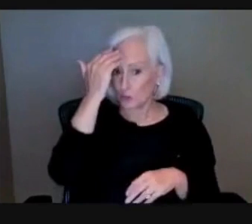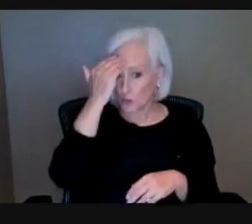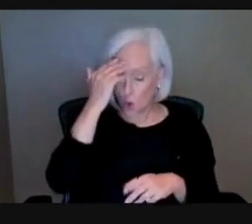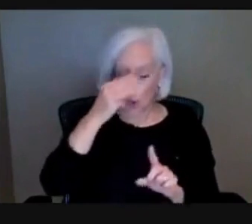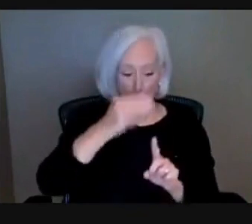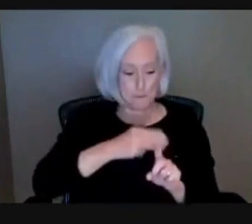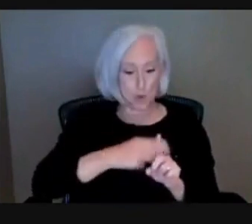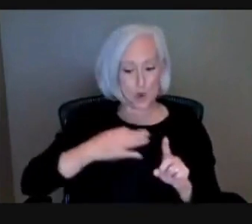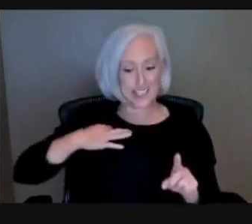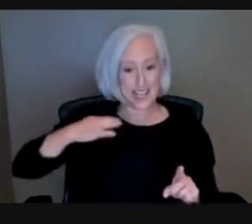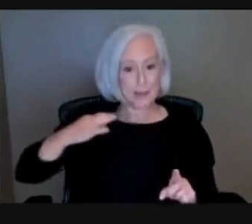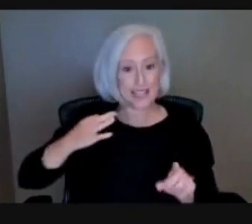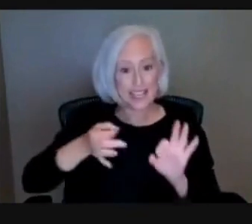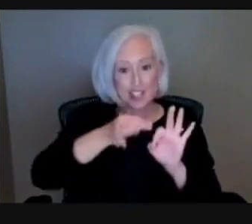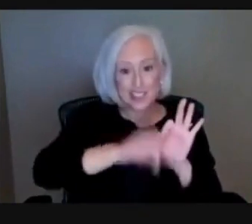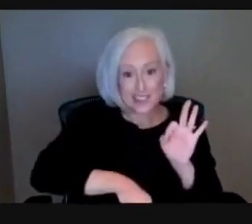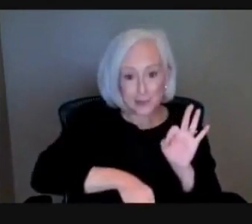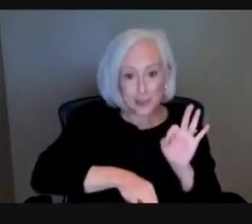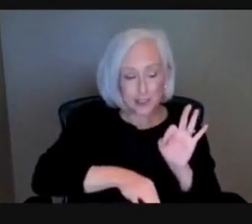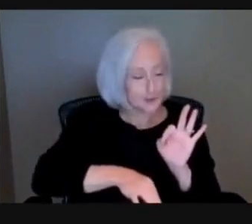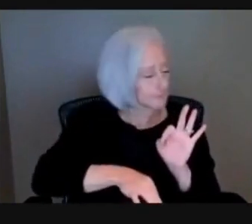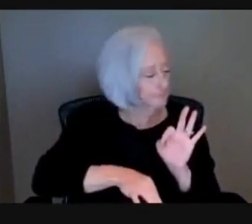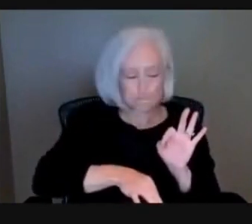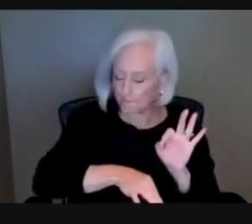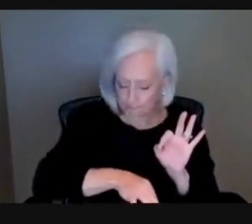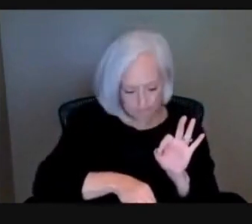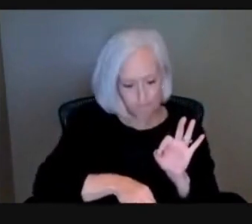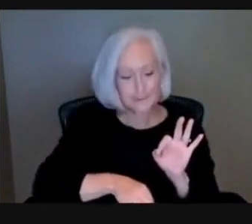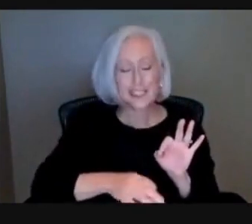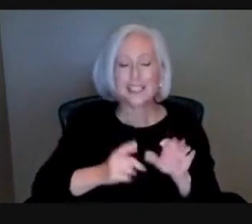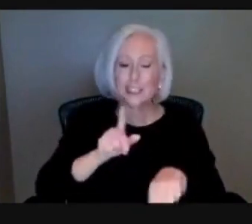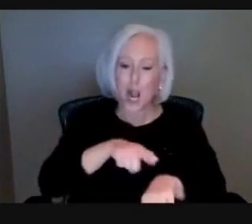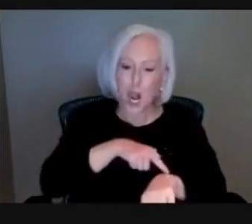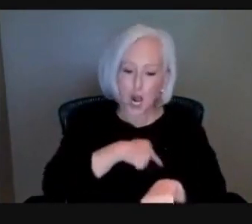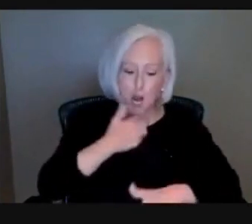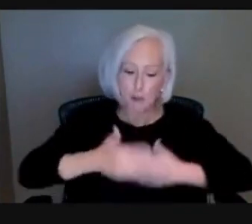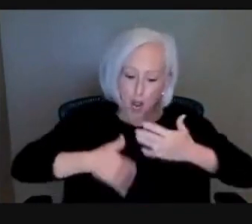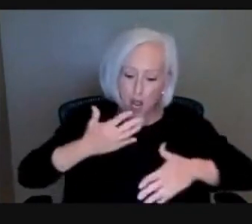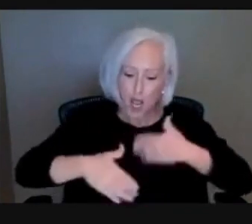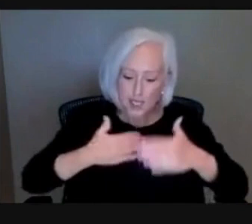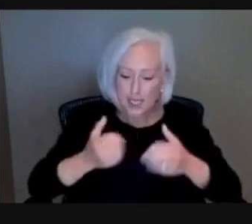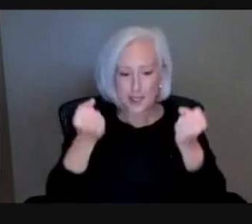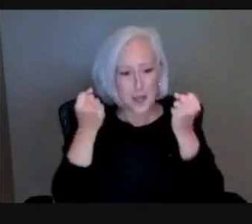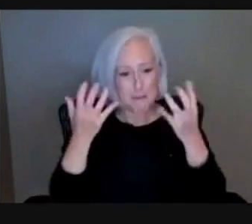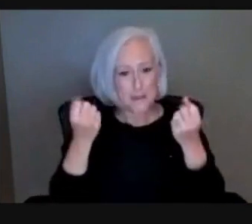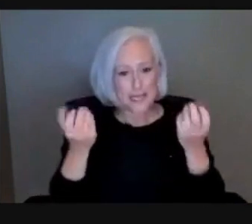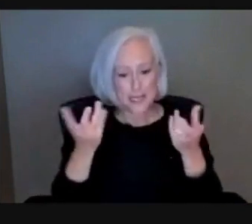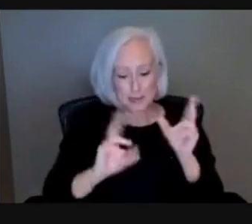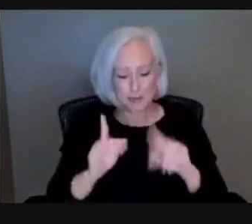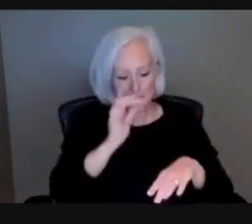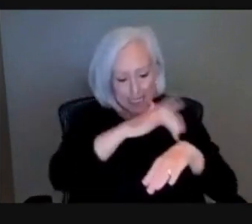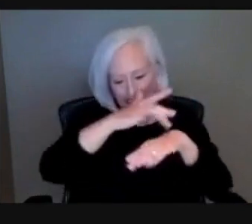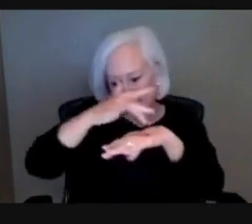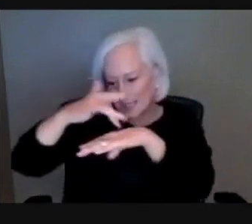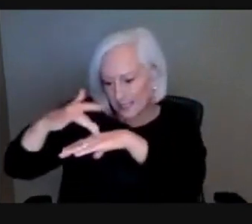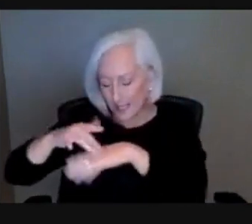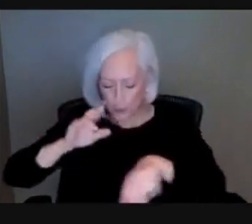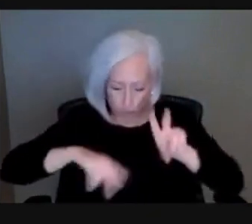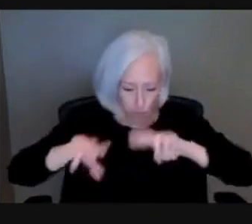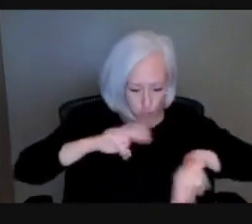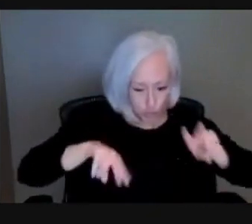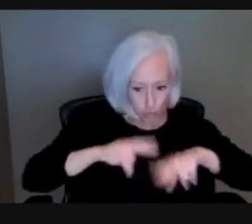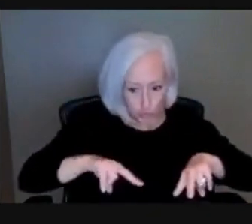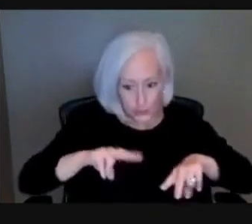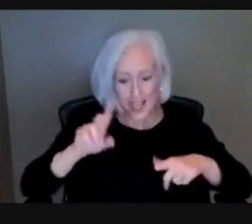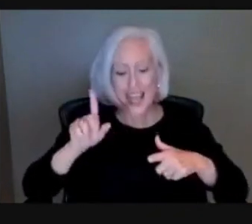it seems. It goes through many hands and it goes through many eyes. And at the end of the day, we come to an accord and you